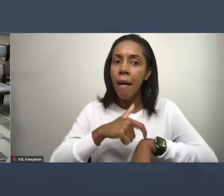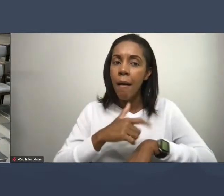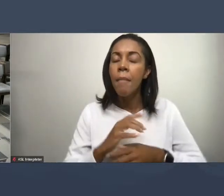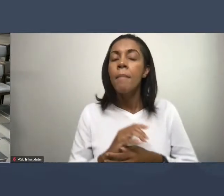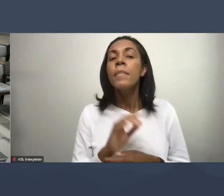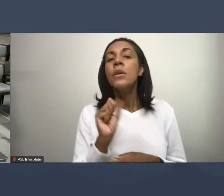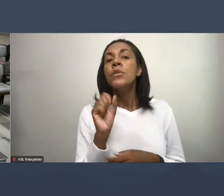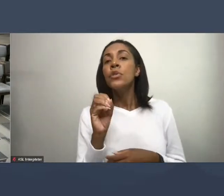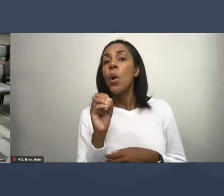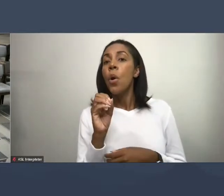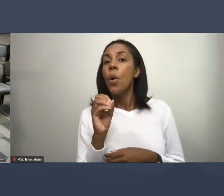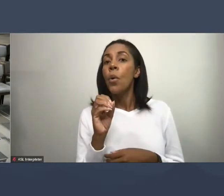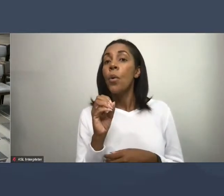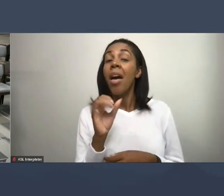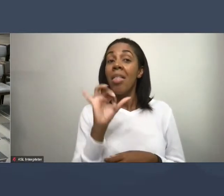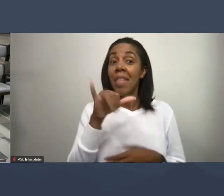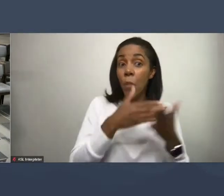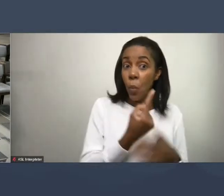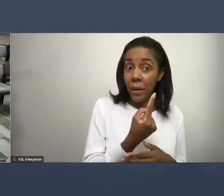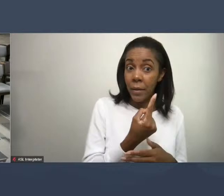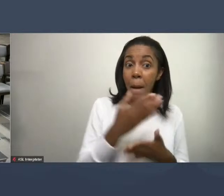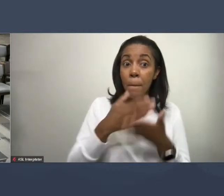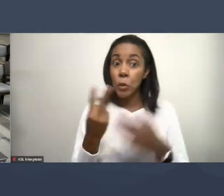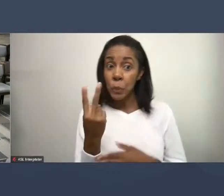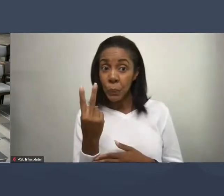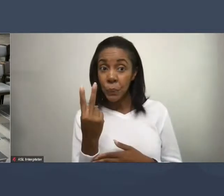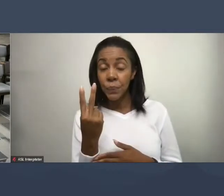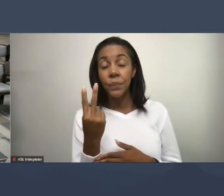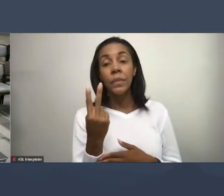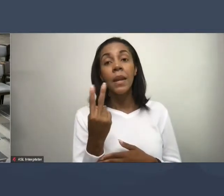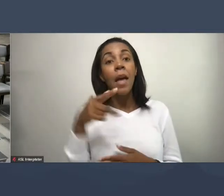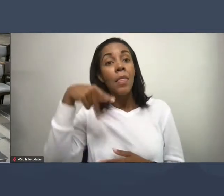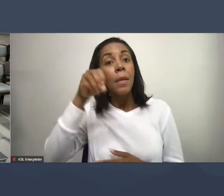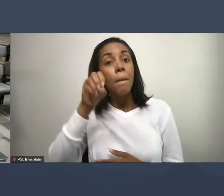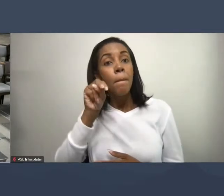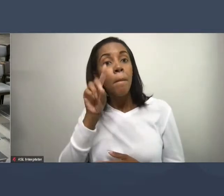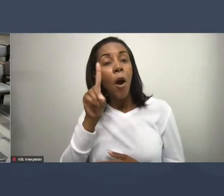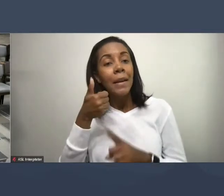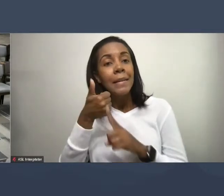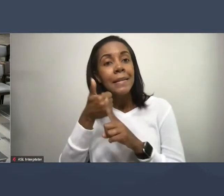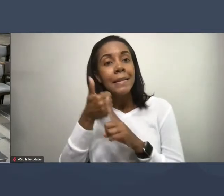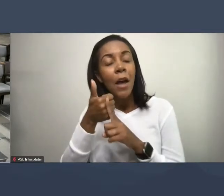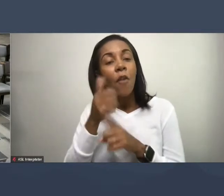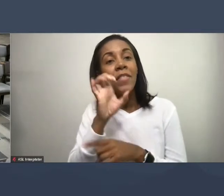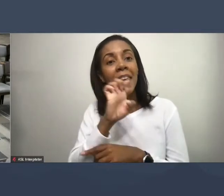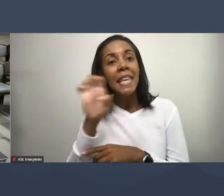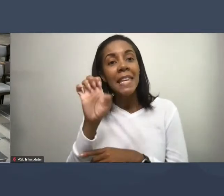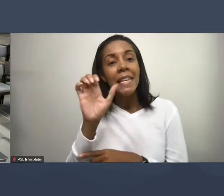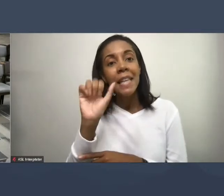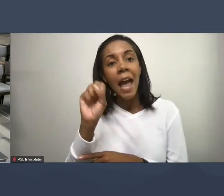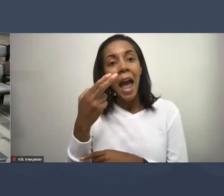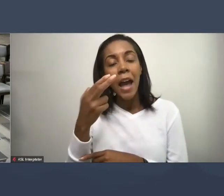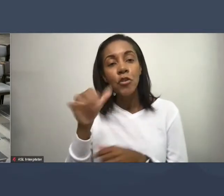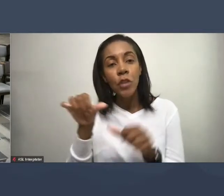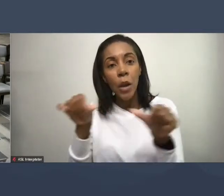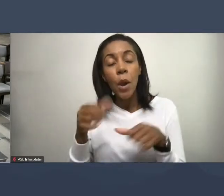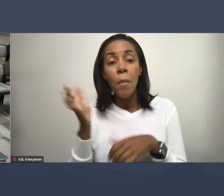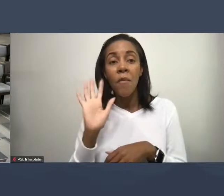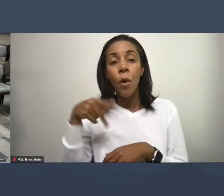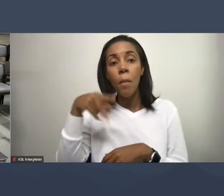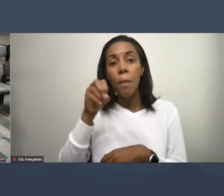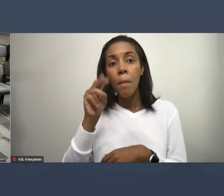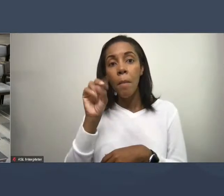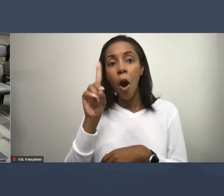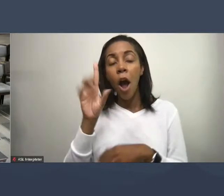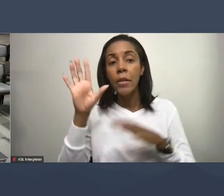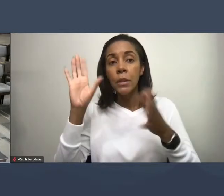said, that's part one. Part two is the pond itself, the old East Ash area, which was a pond. The water's been brought